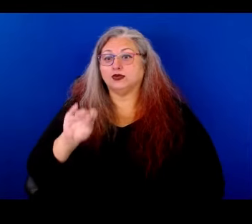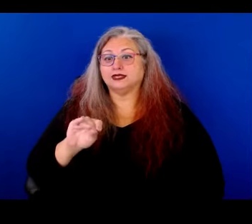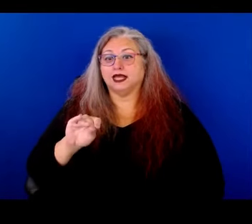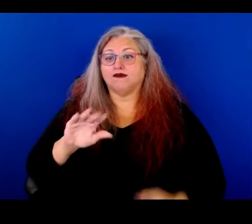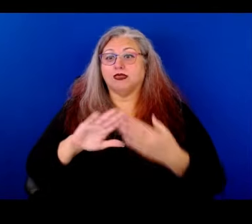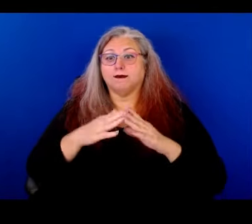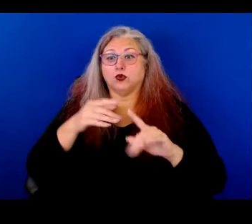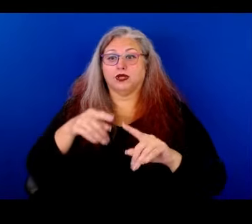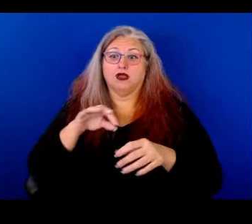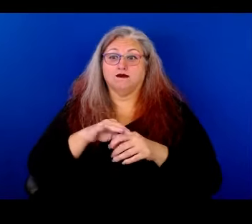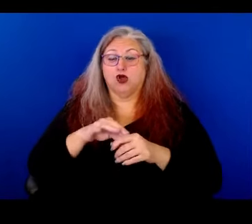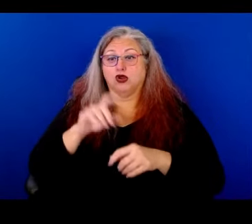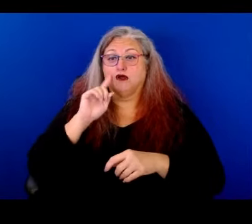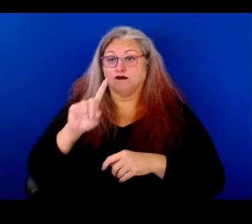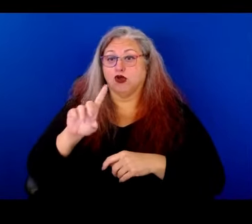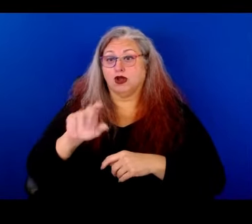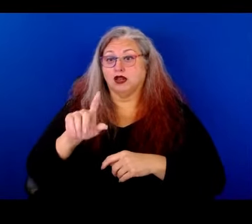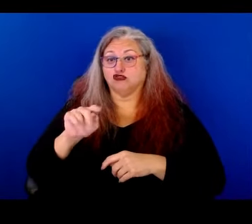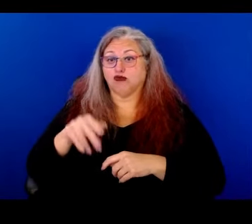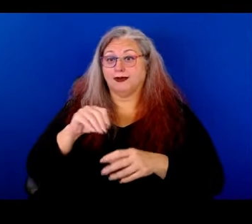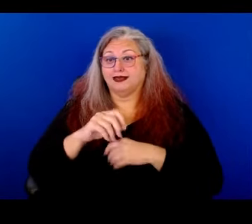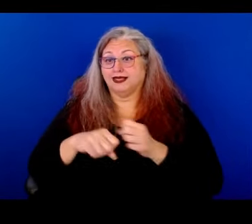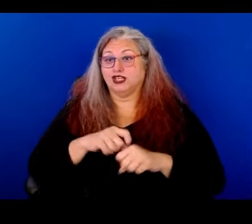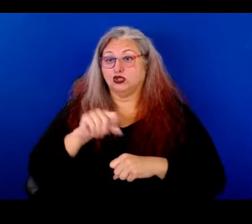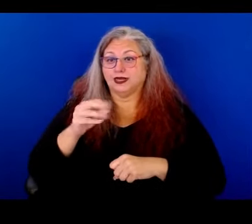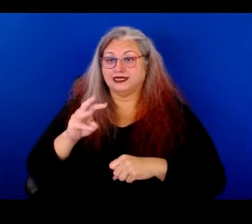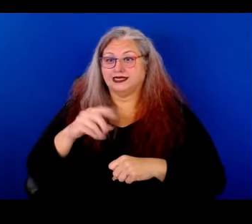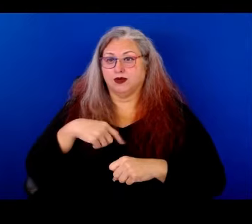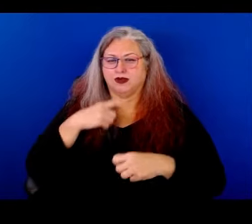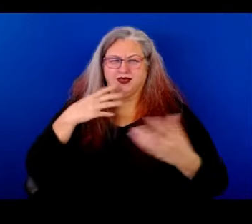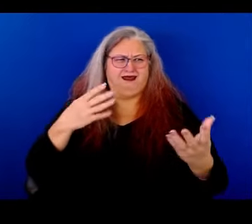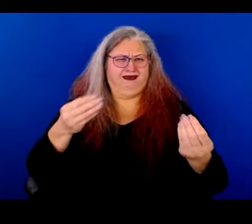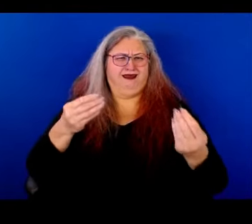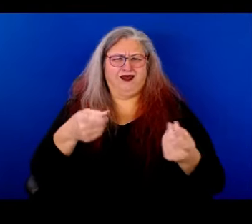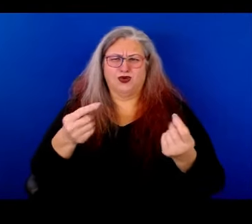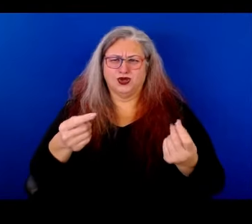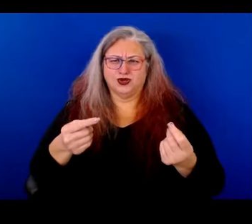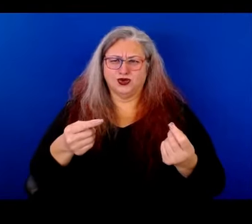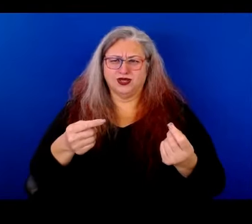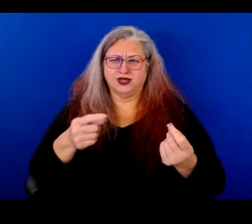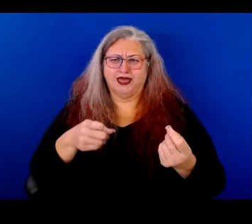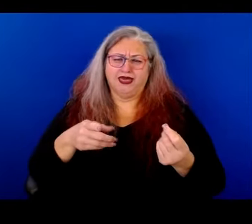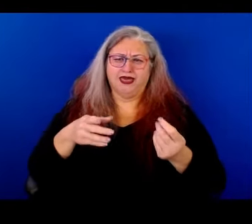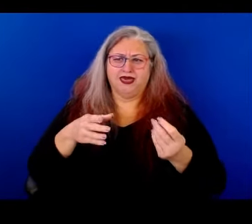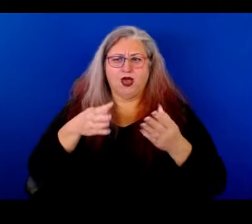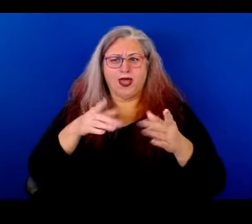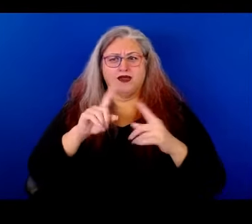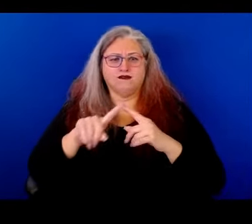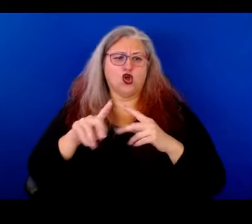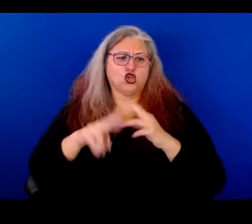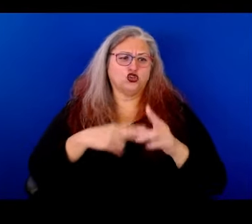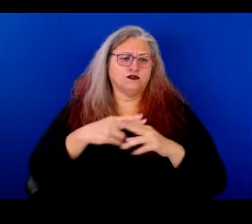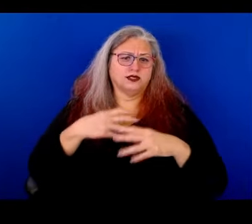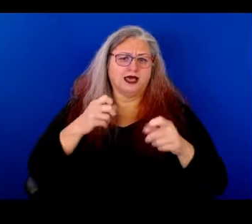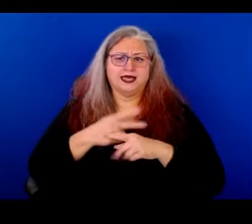of the community voted for Donald Trump in 2016. And we were like, what are you doing? The road to universal healthcare